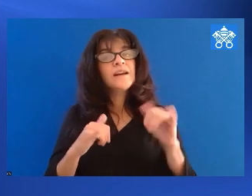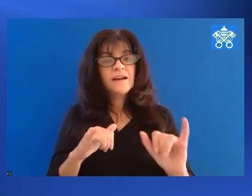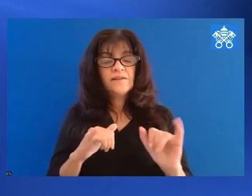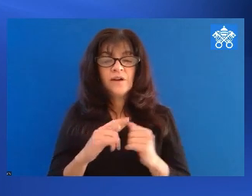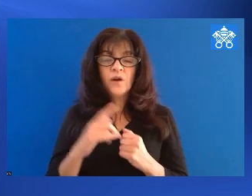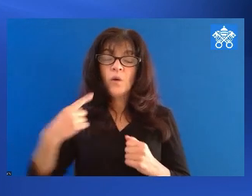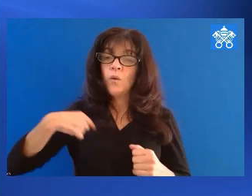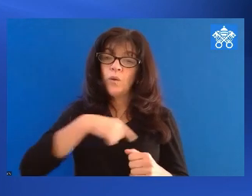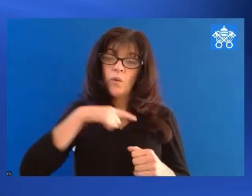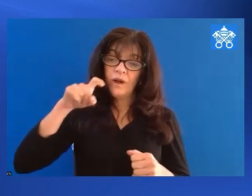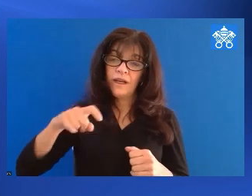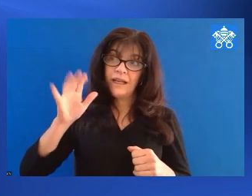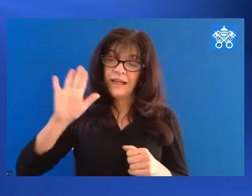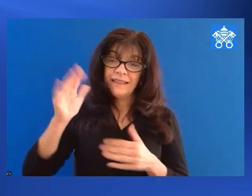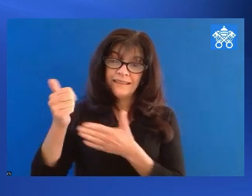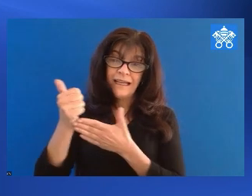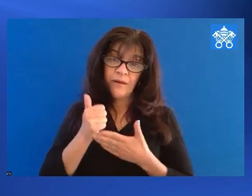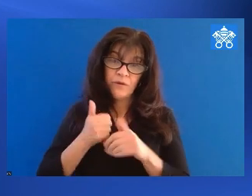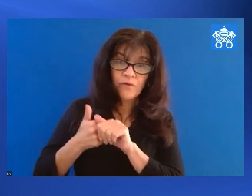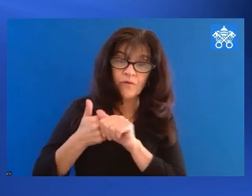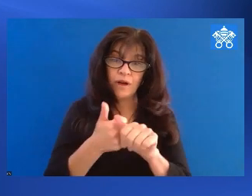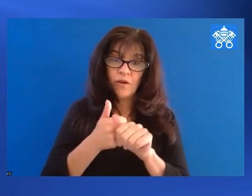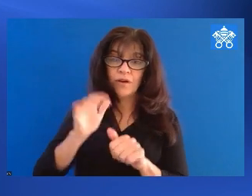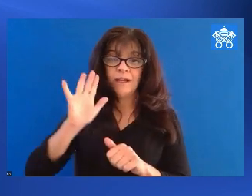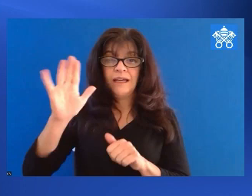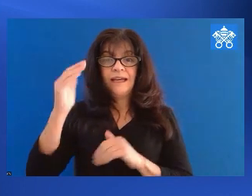Aiuterium nostrum in nomine Domini.